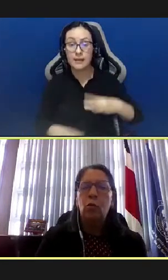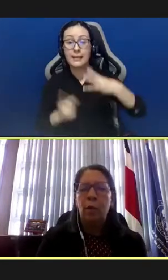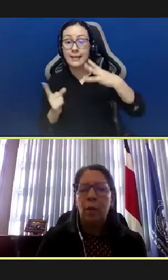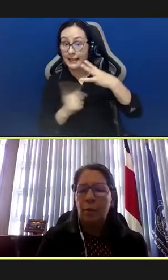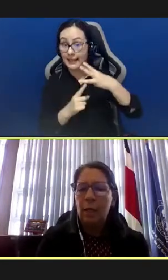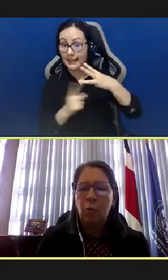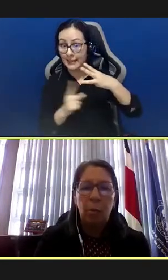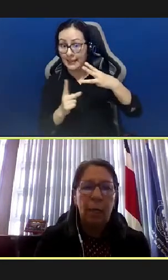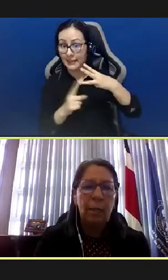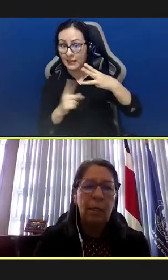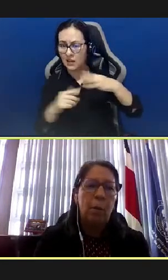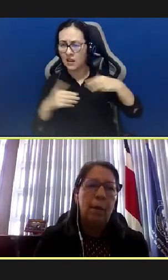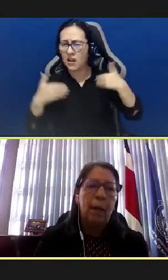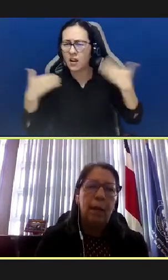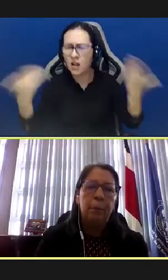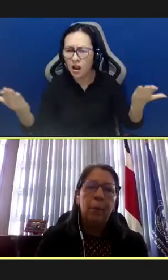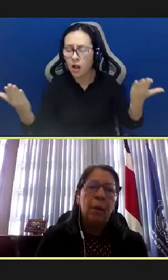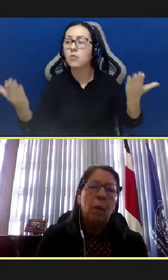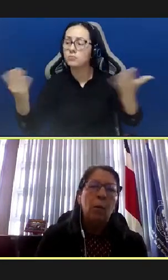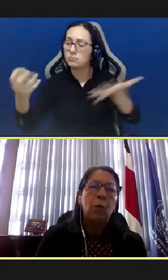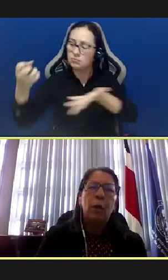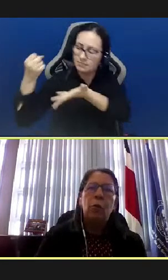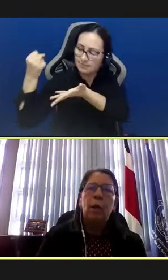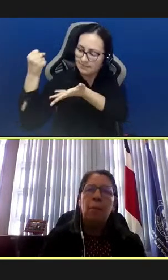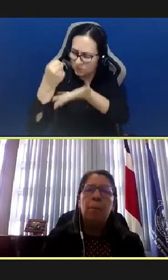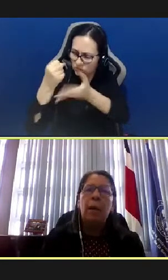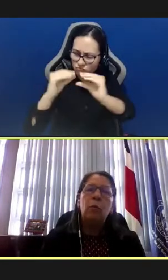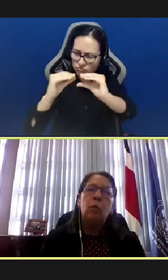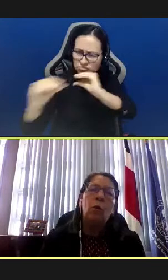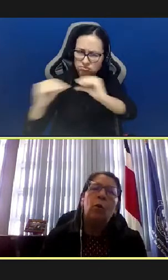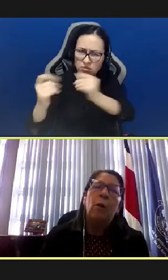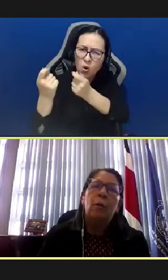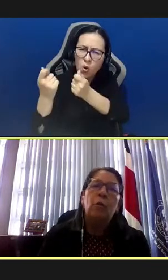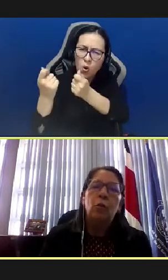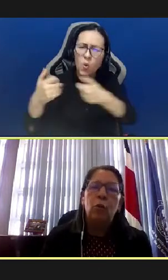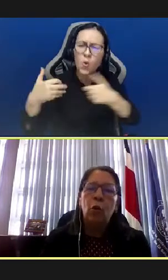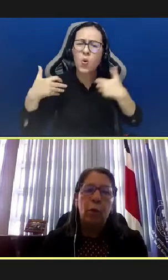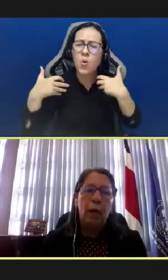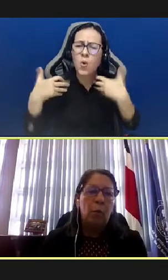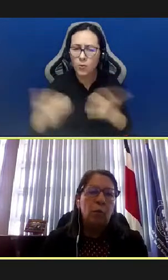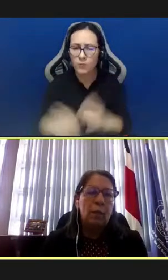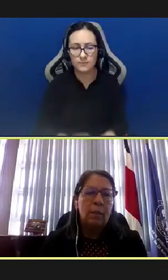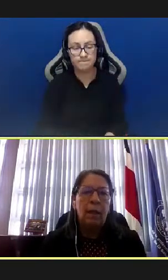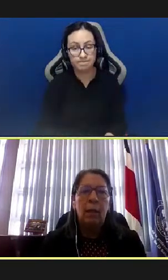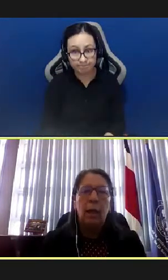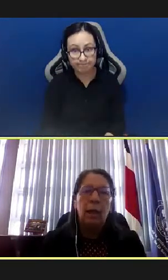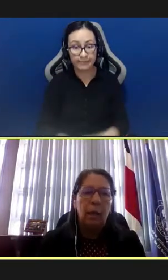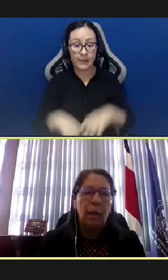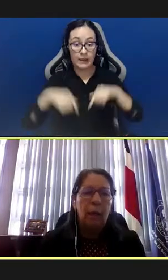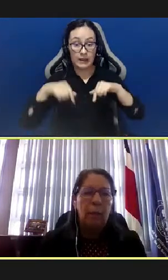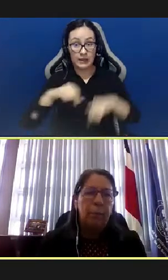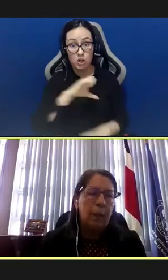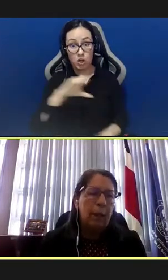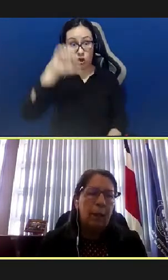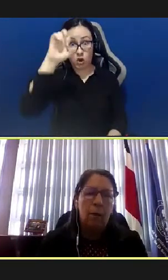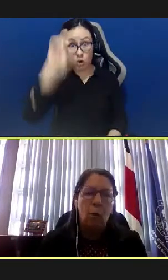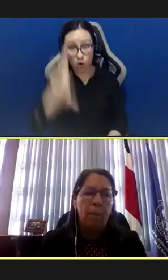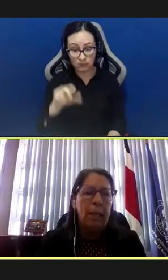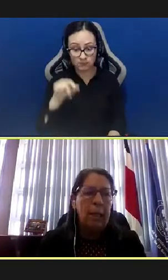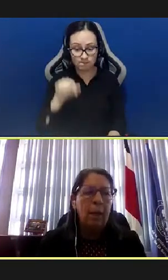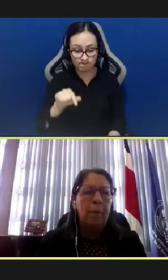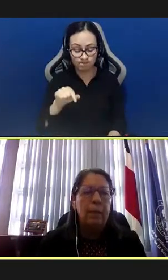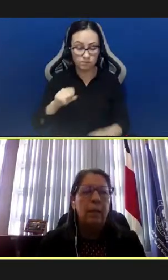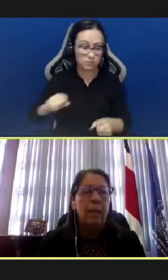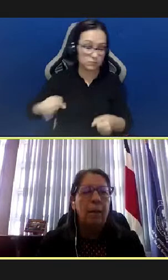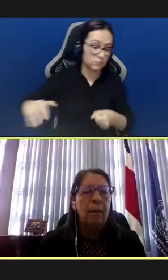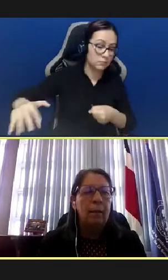And I think, again, the third item is the key discussion point during this event.